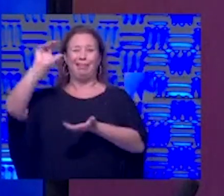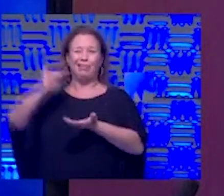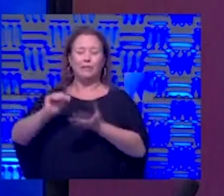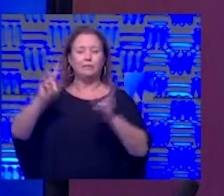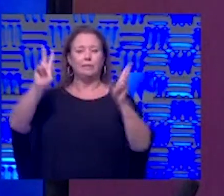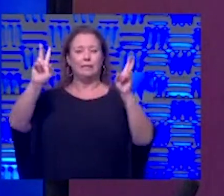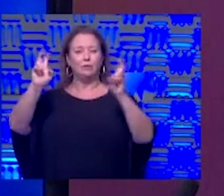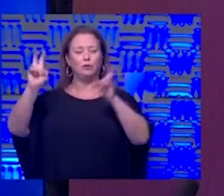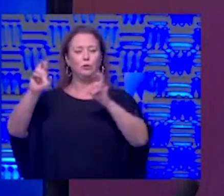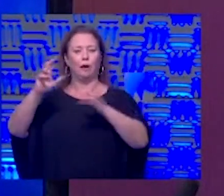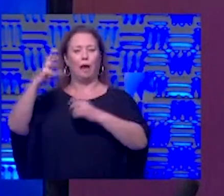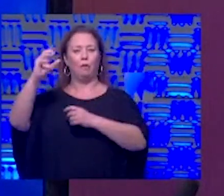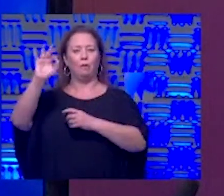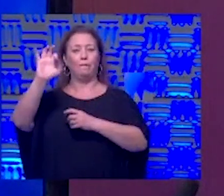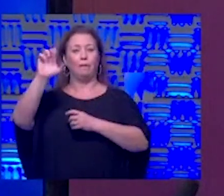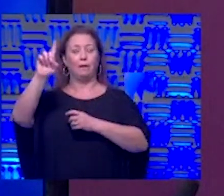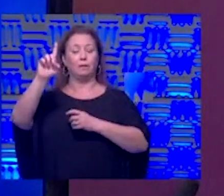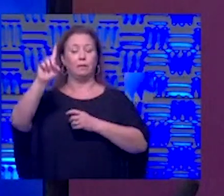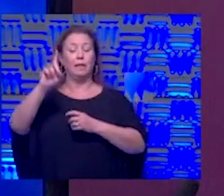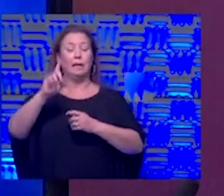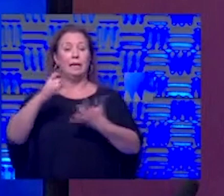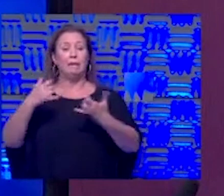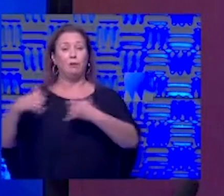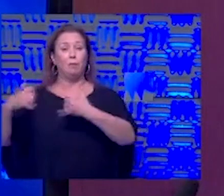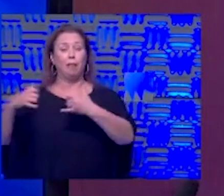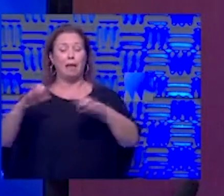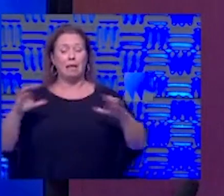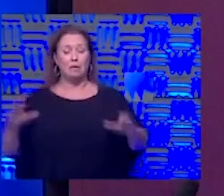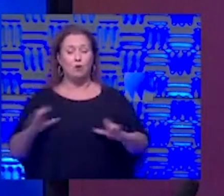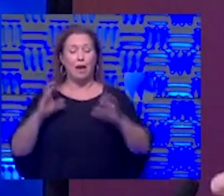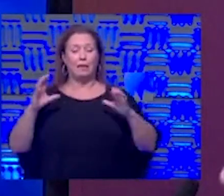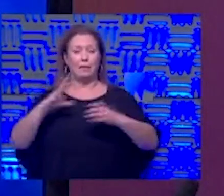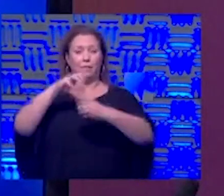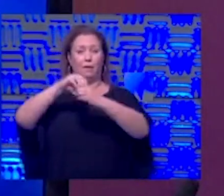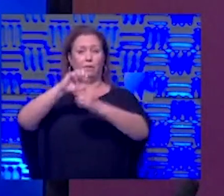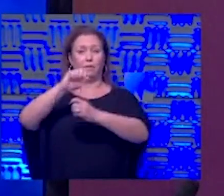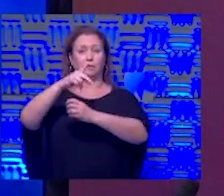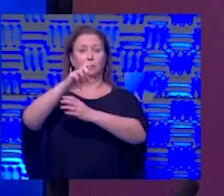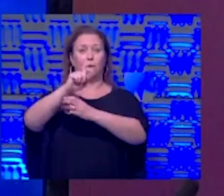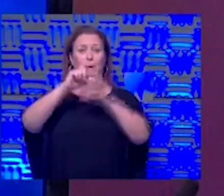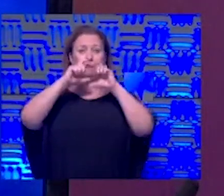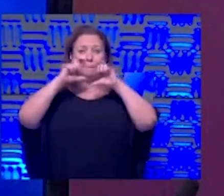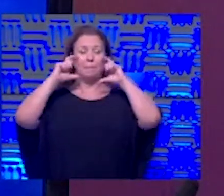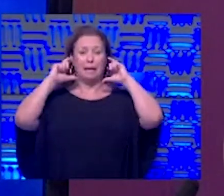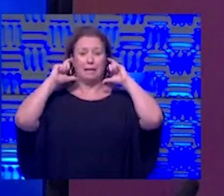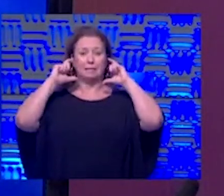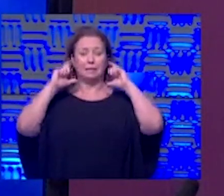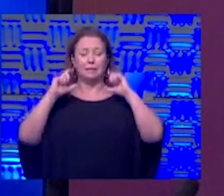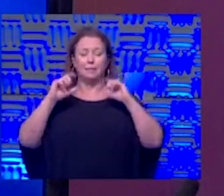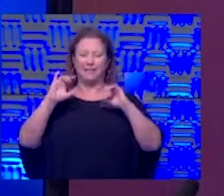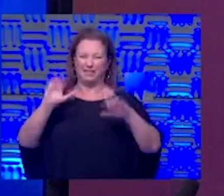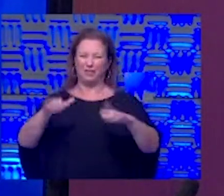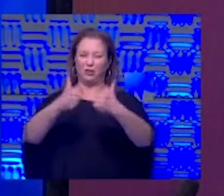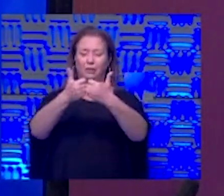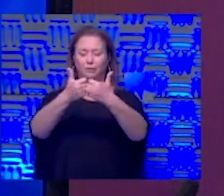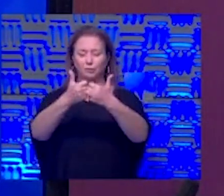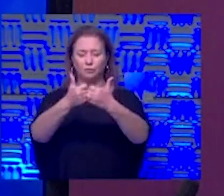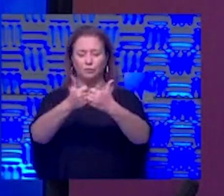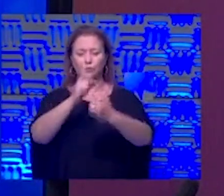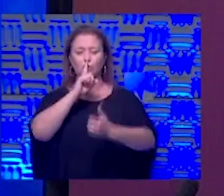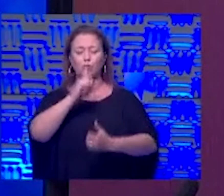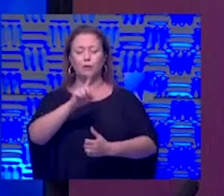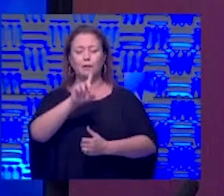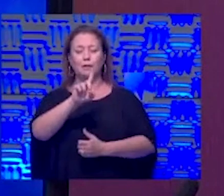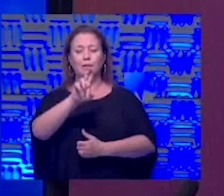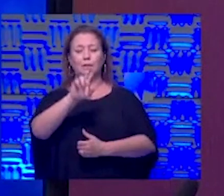there, but and certainly if you're playing and actively involved in a sport, keeping masks on is more challenging. I think